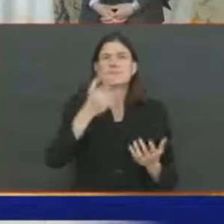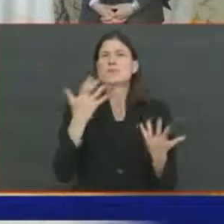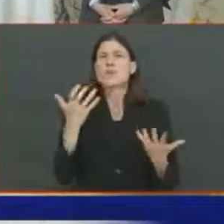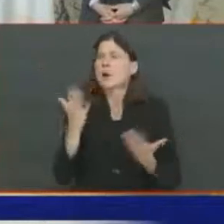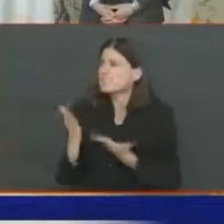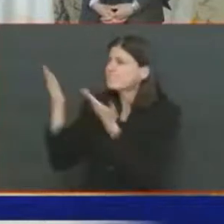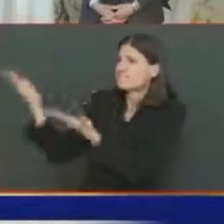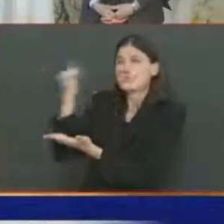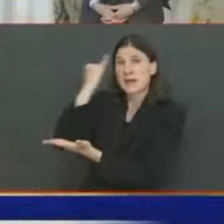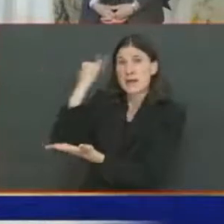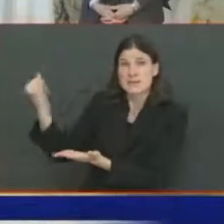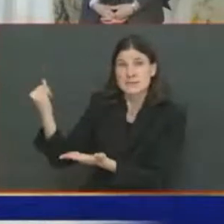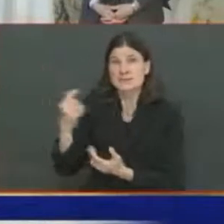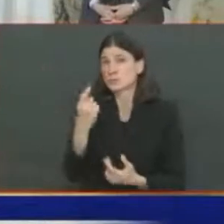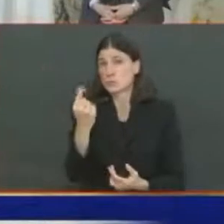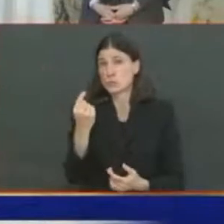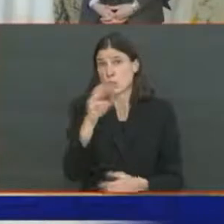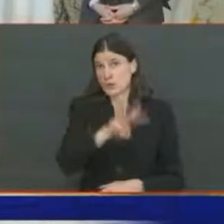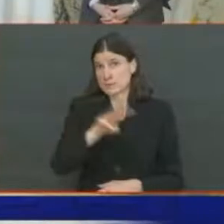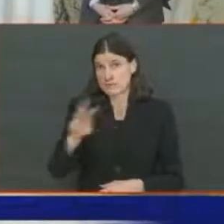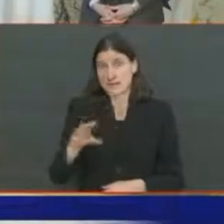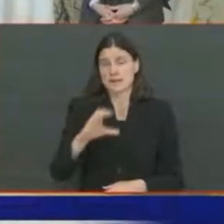covidplan@reopeningri.com. We want to hear from you.